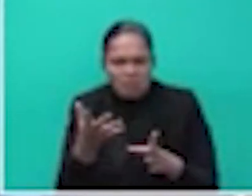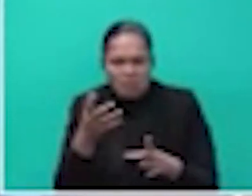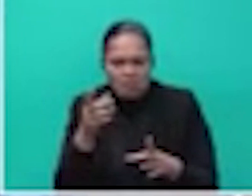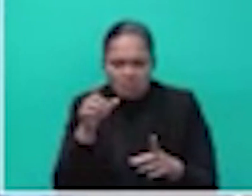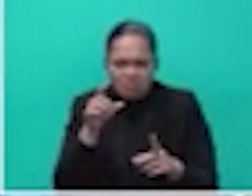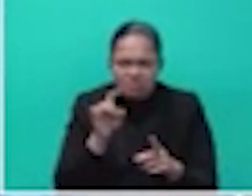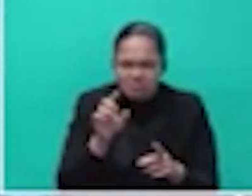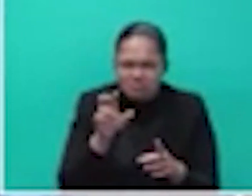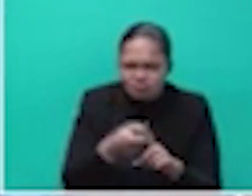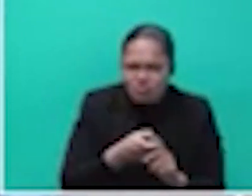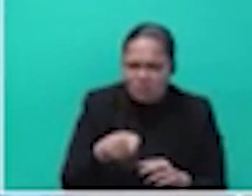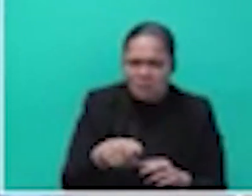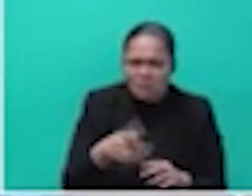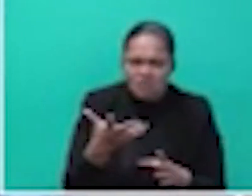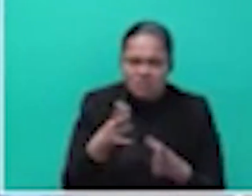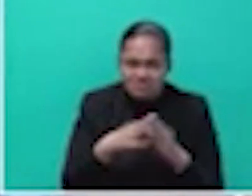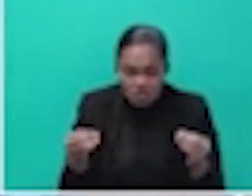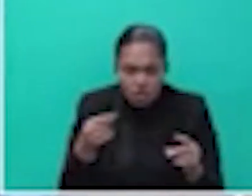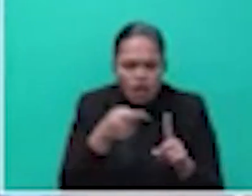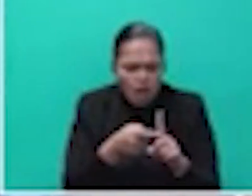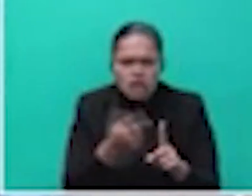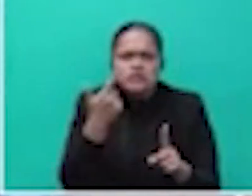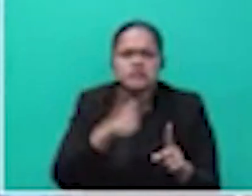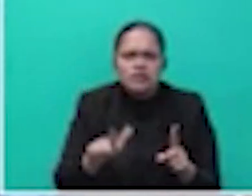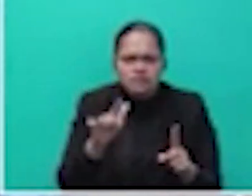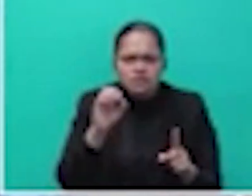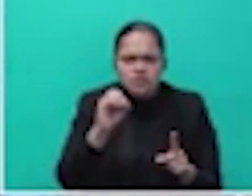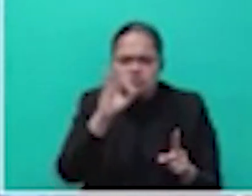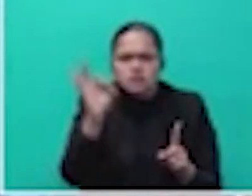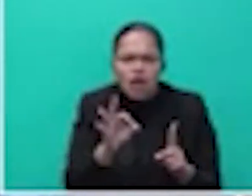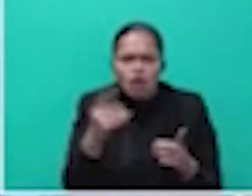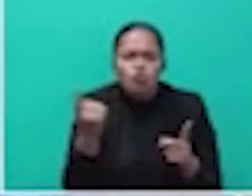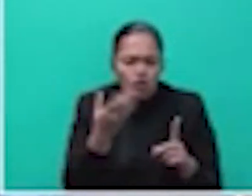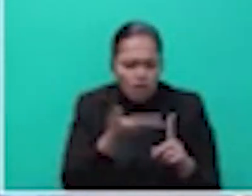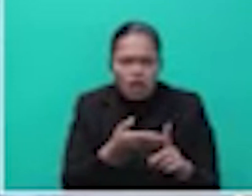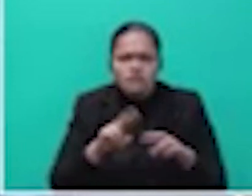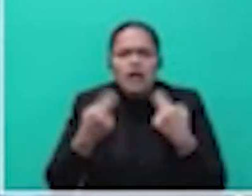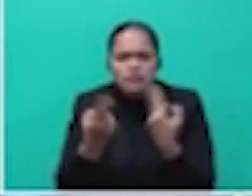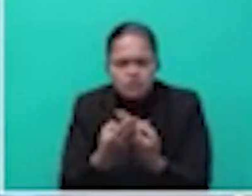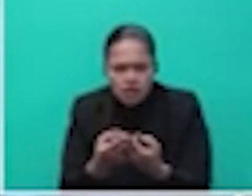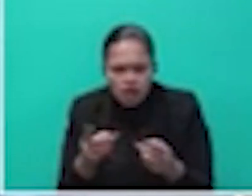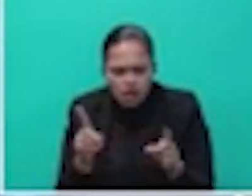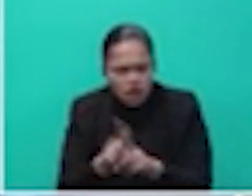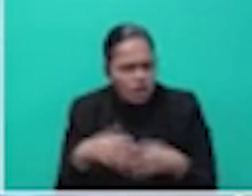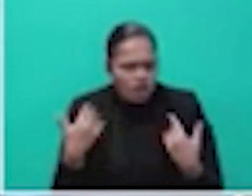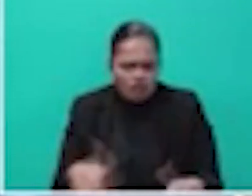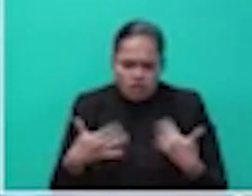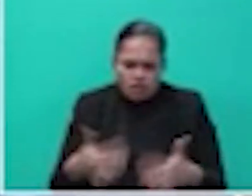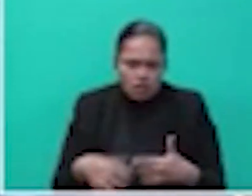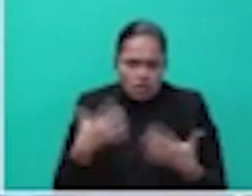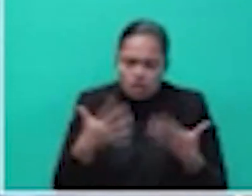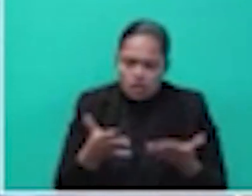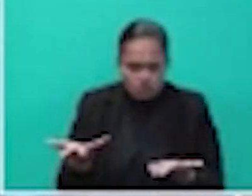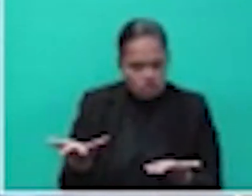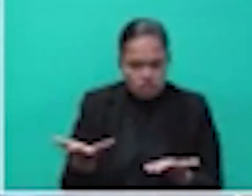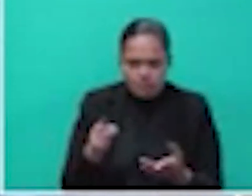the child, and 70% from family members. I think that kind of thing tells us that the solution